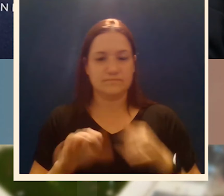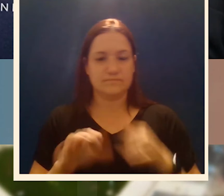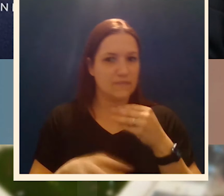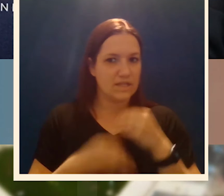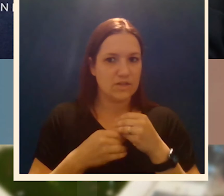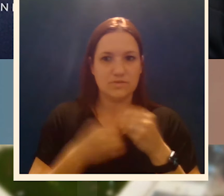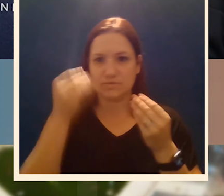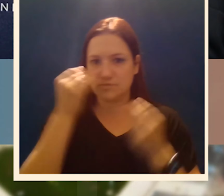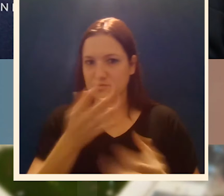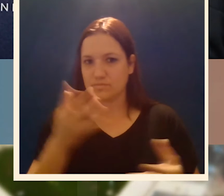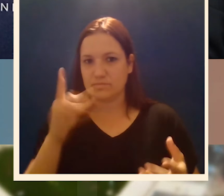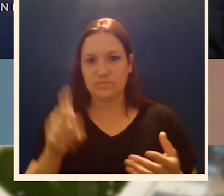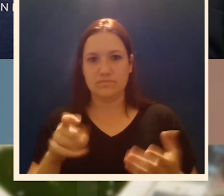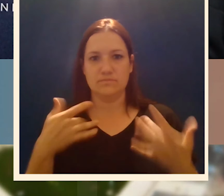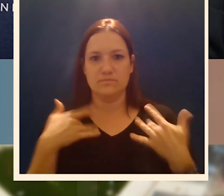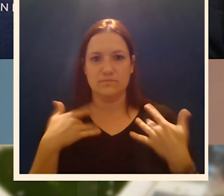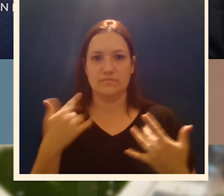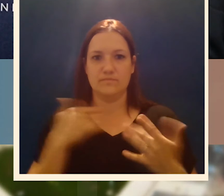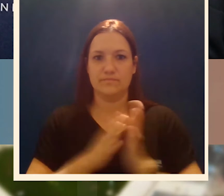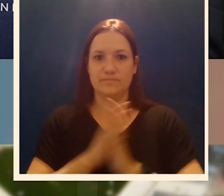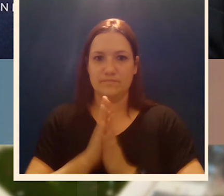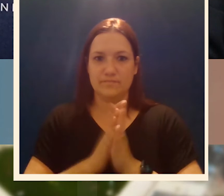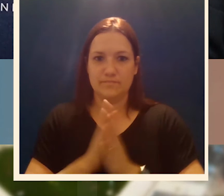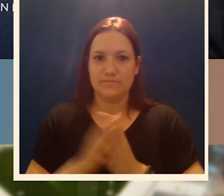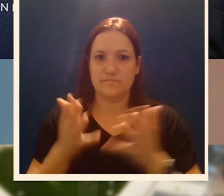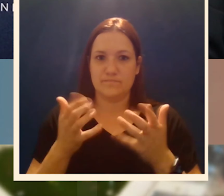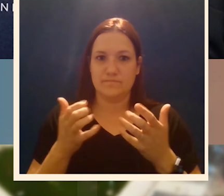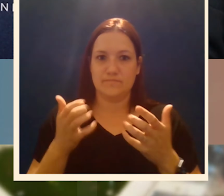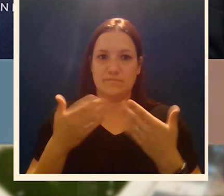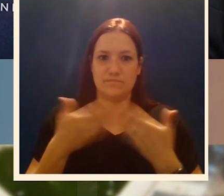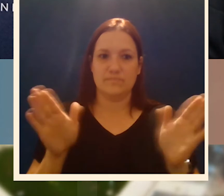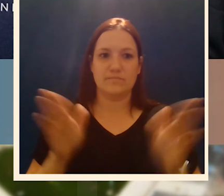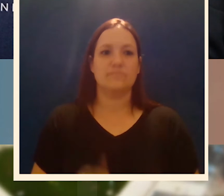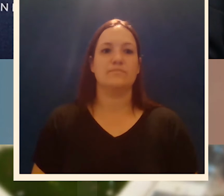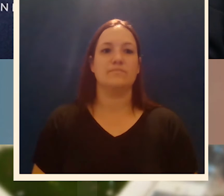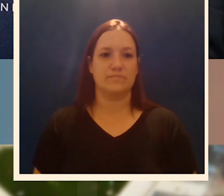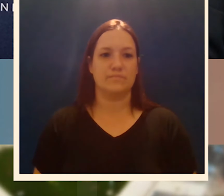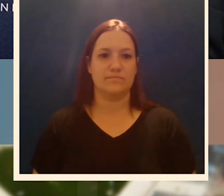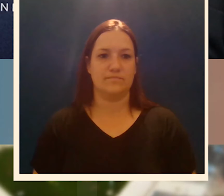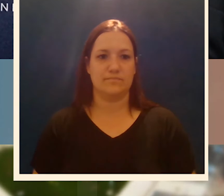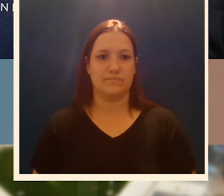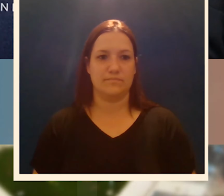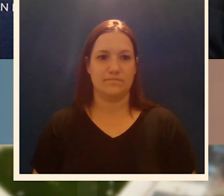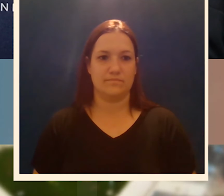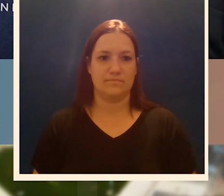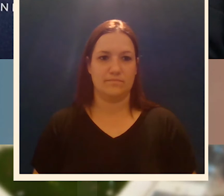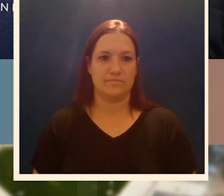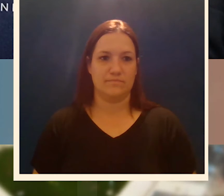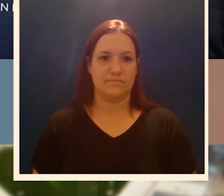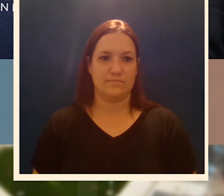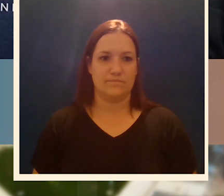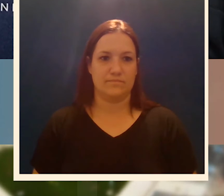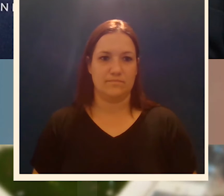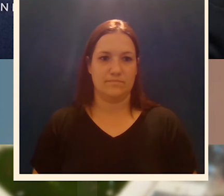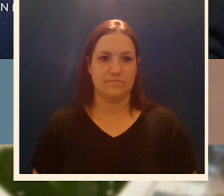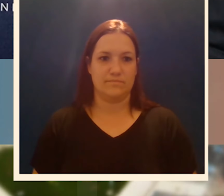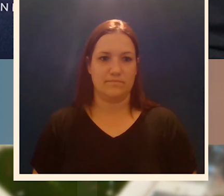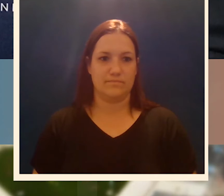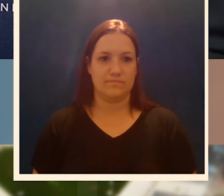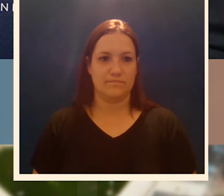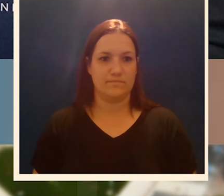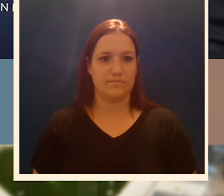Okay, so a quick chat. Is there any news on the new Nepal variant of COVID-19? Yeah,